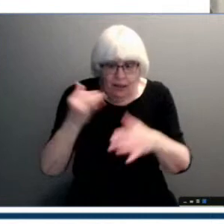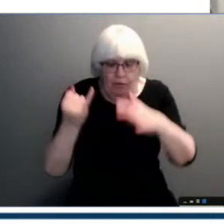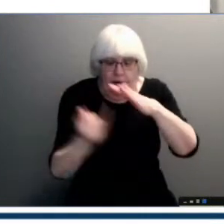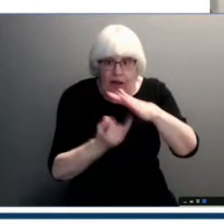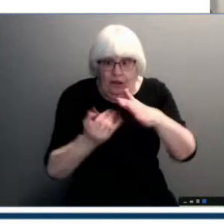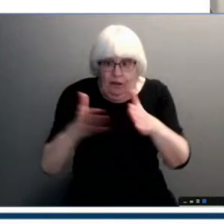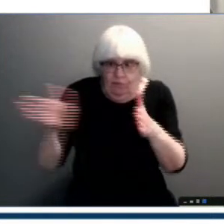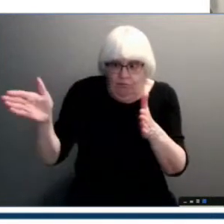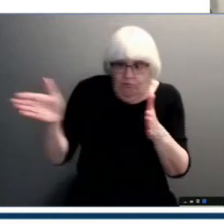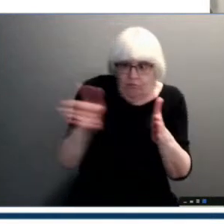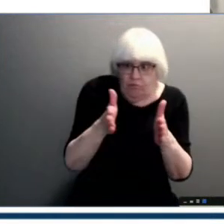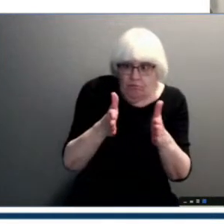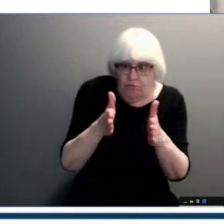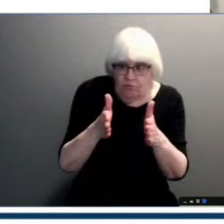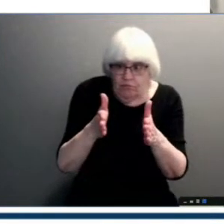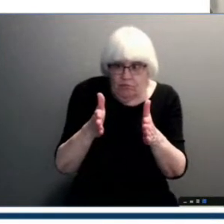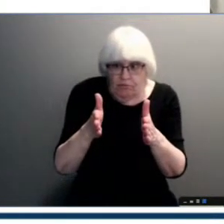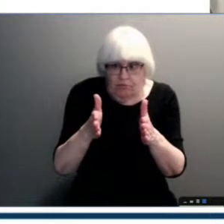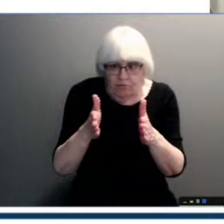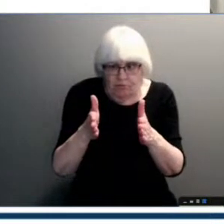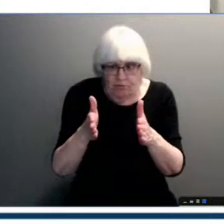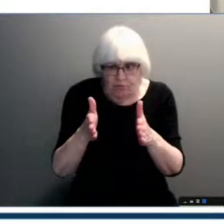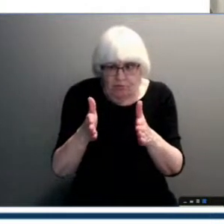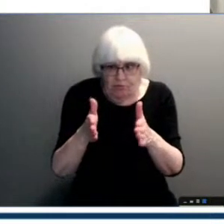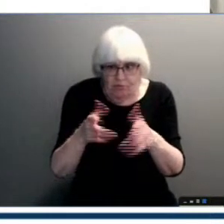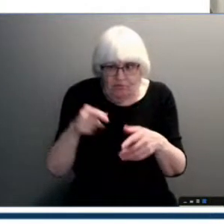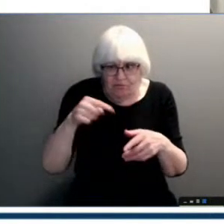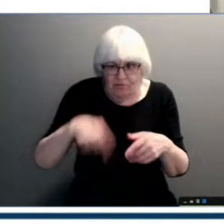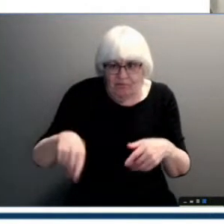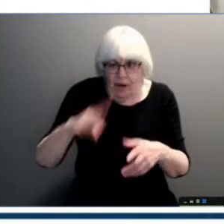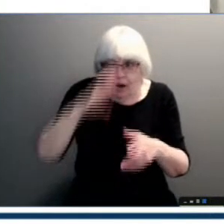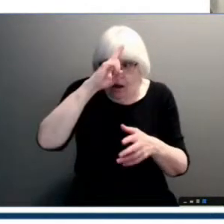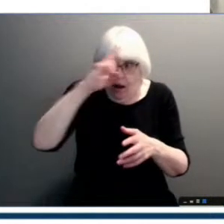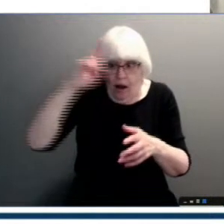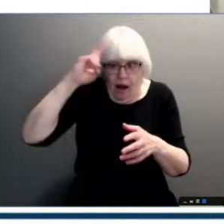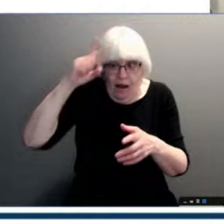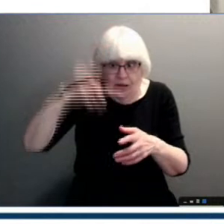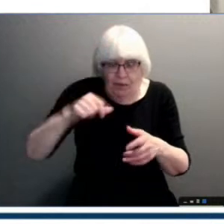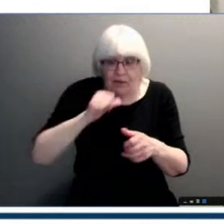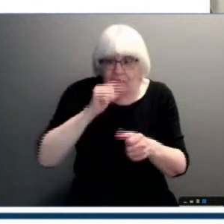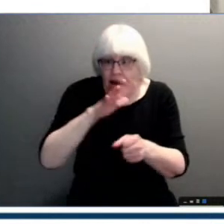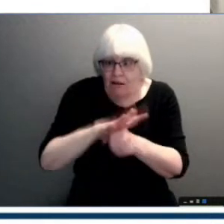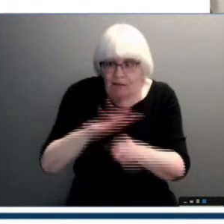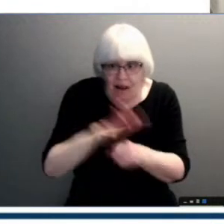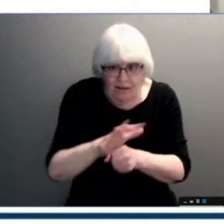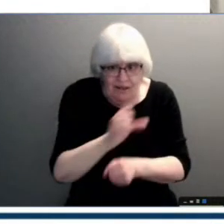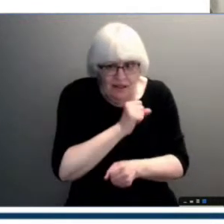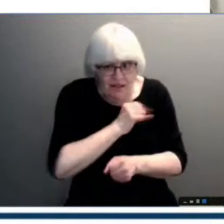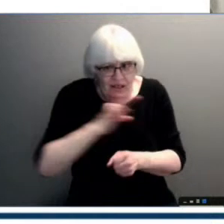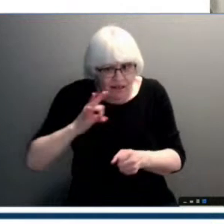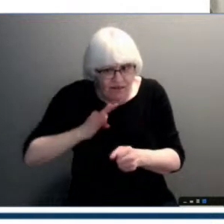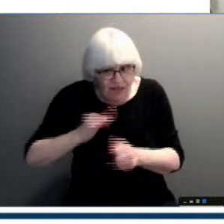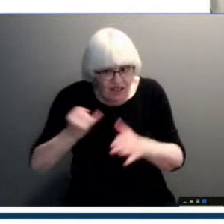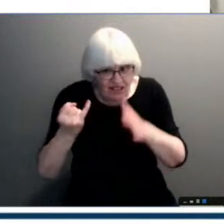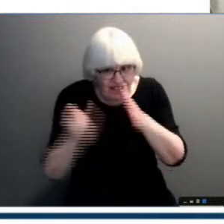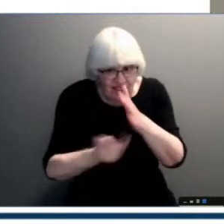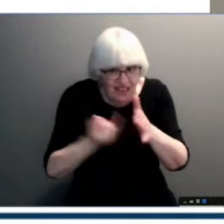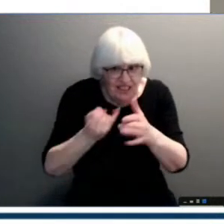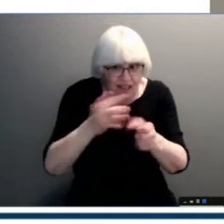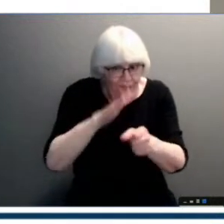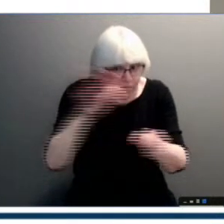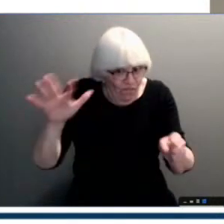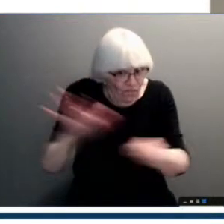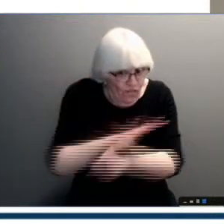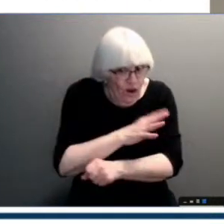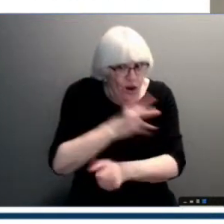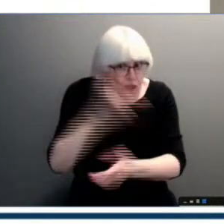for hospitals, or will they remain having to isolate for the full 2 weeks? No, we're not asking to isolate for the full 2 weeks. If